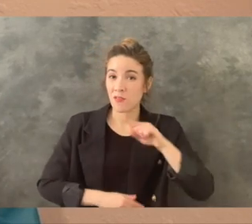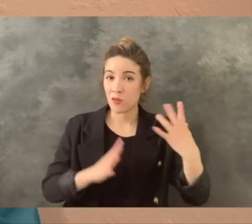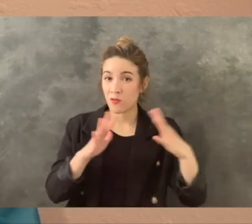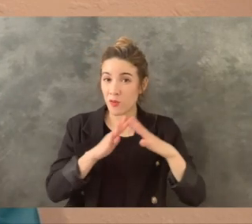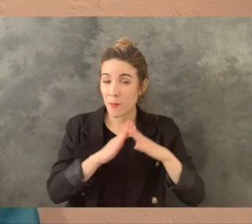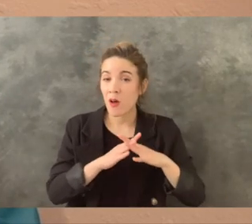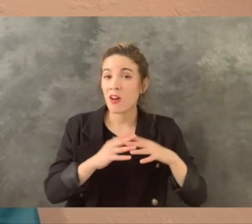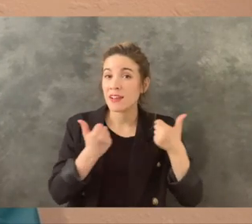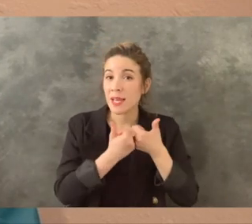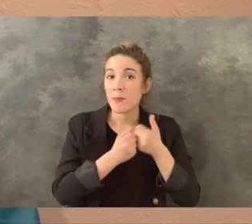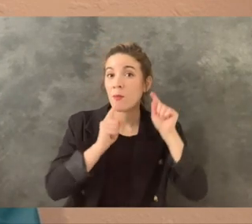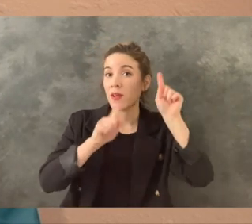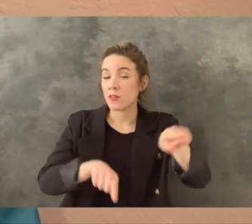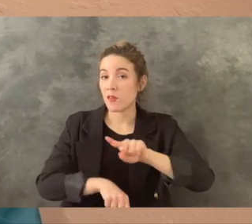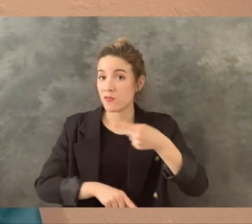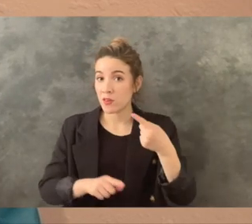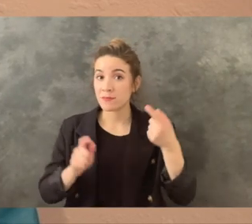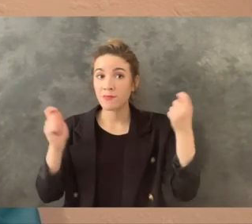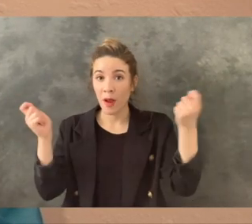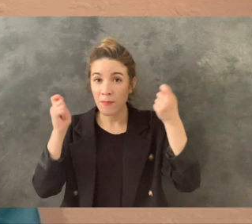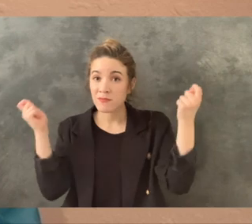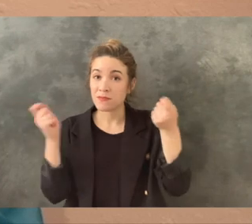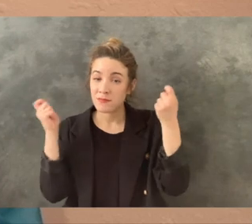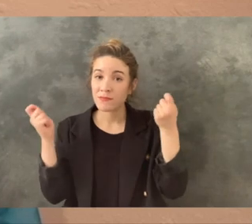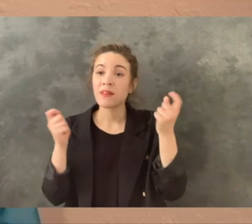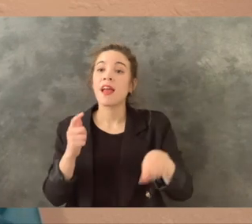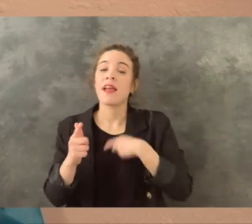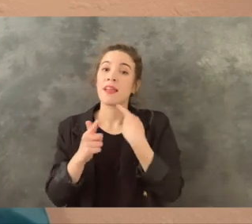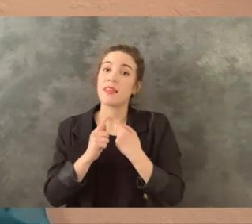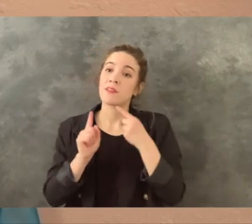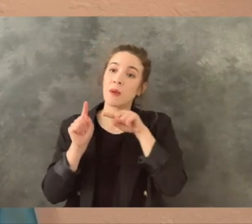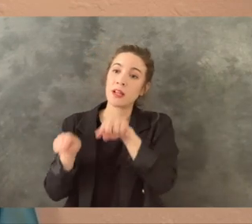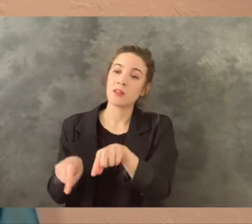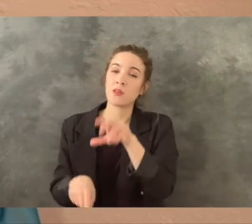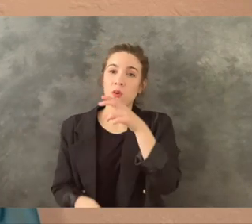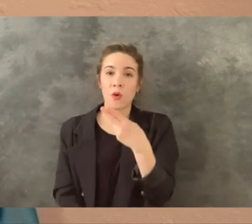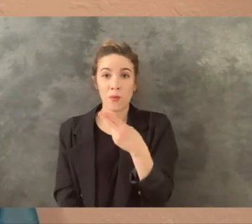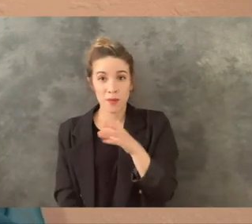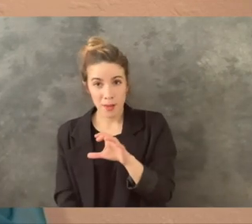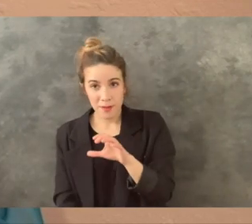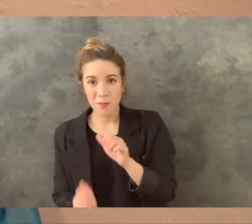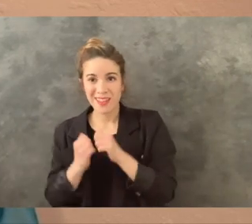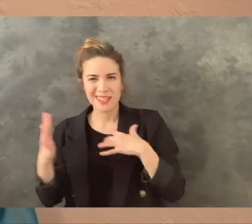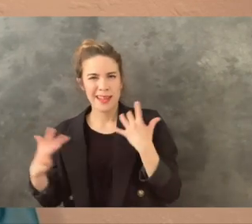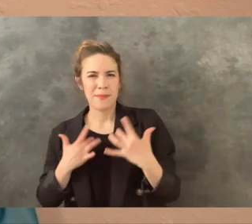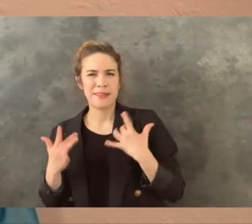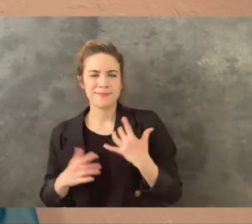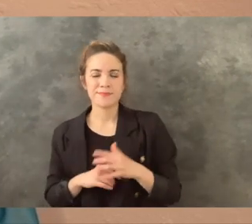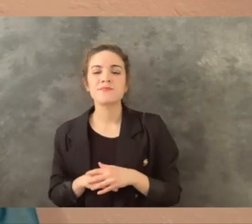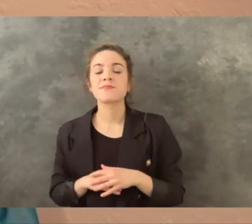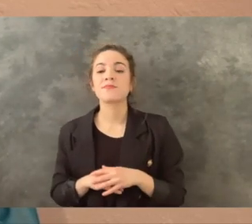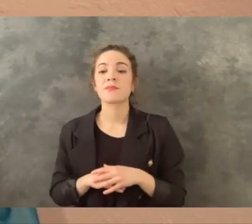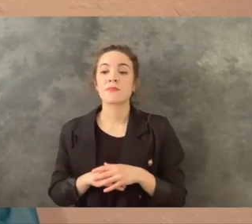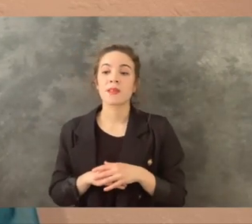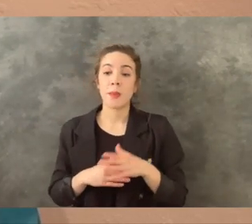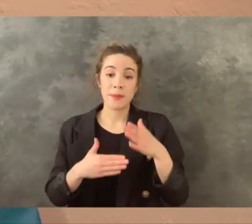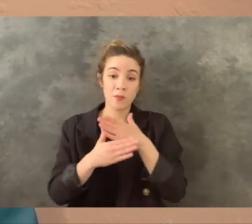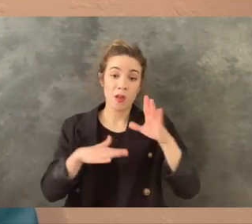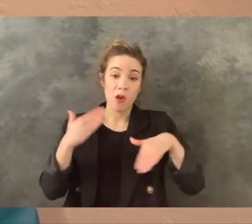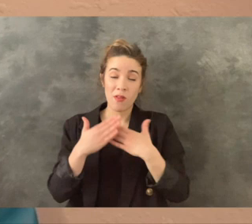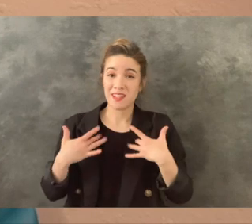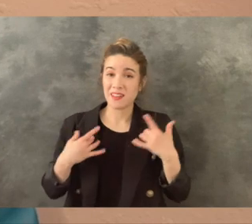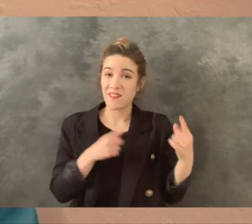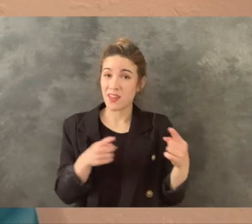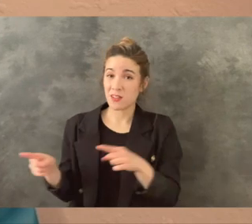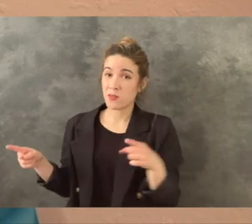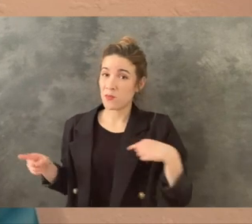game, went to our first pep rally, and danced away at homecoming with excitement and curiosity of where life was going to take us. Between all of these